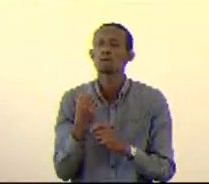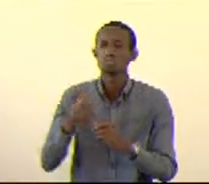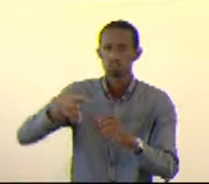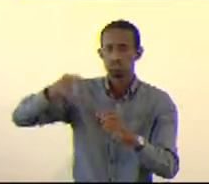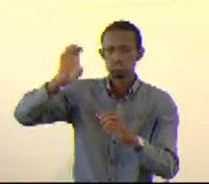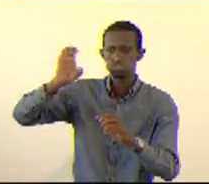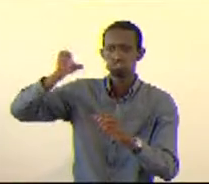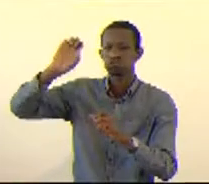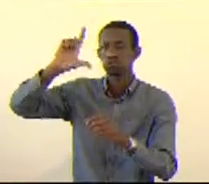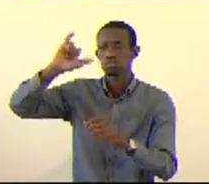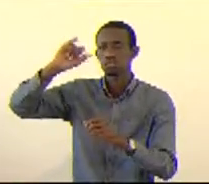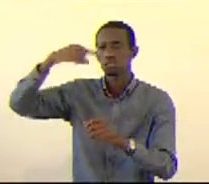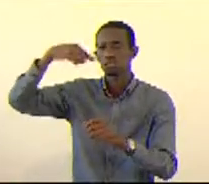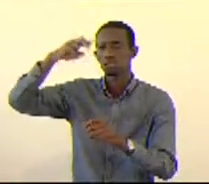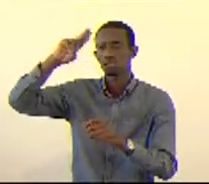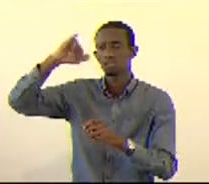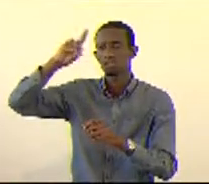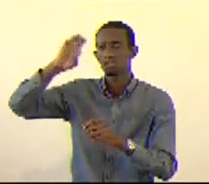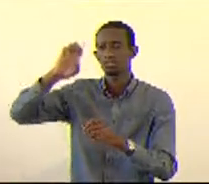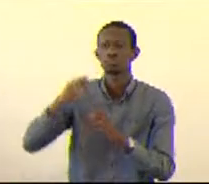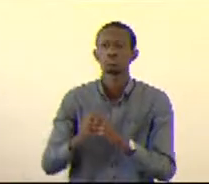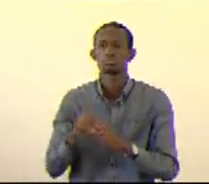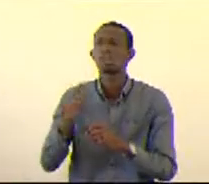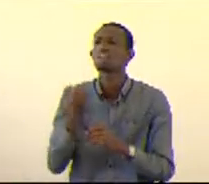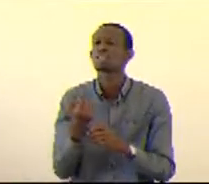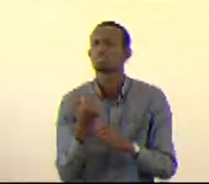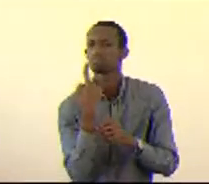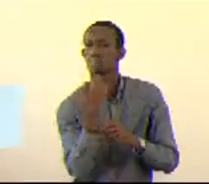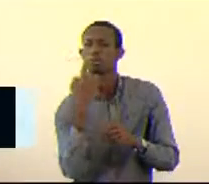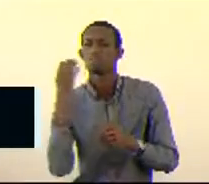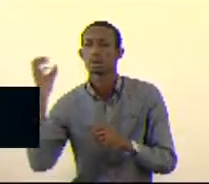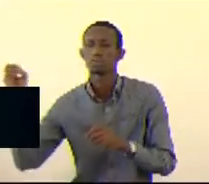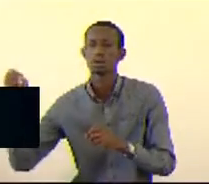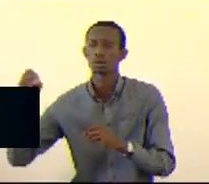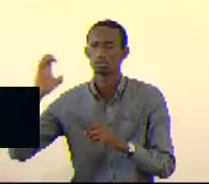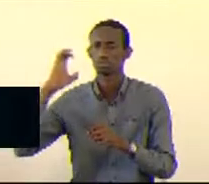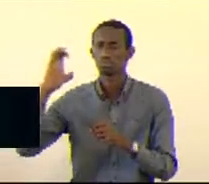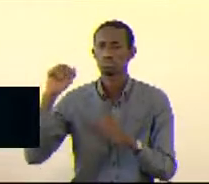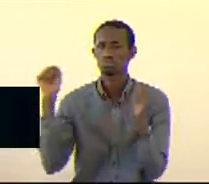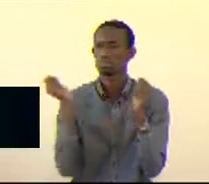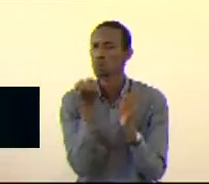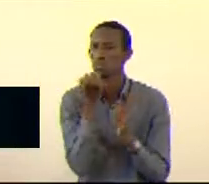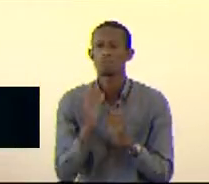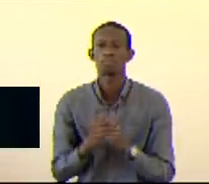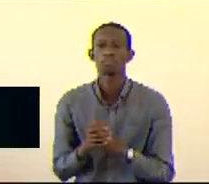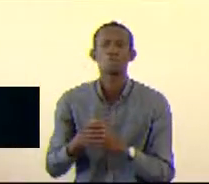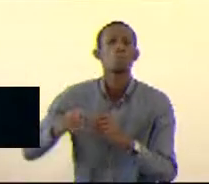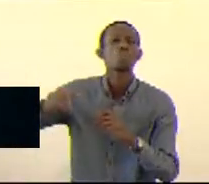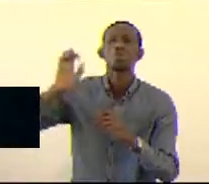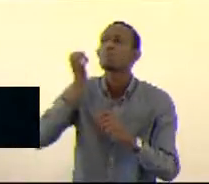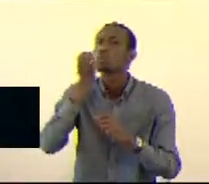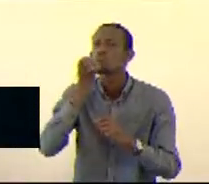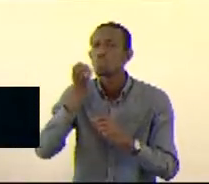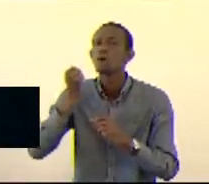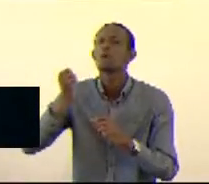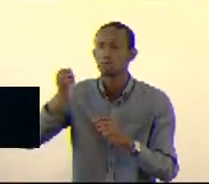heated until it reaches 100 degrees Celsius. You can see against that. And here it is boiling. And so we have the boiling point